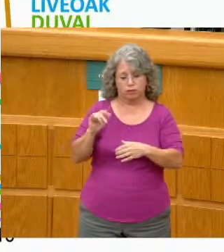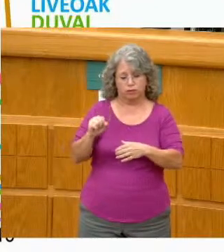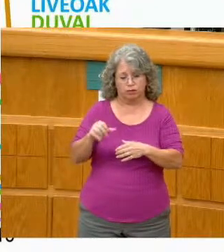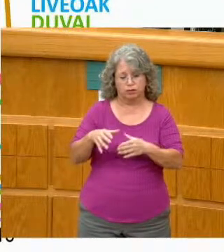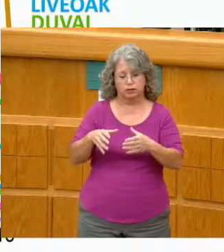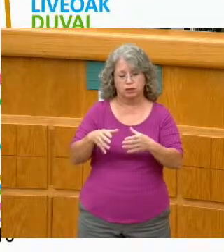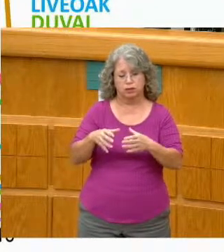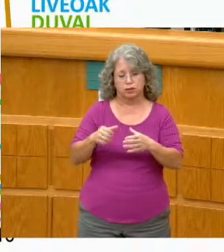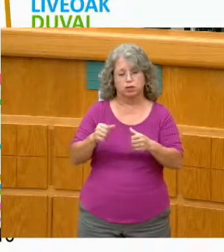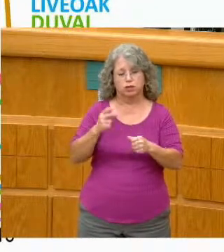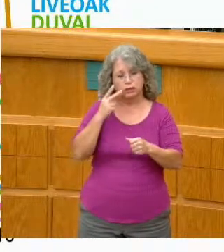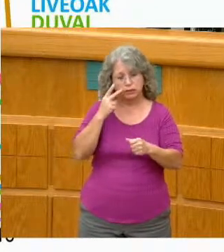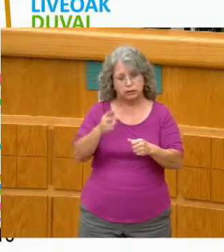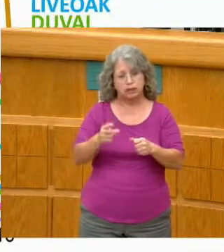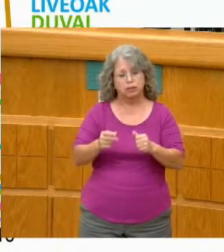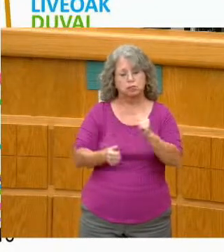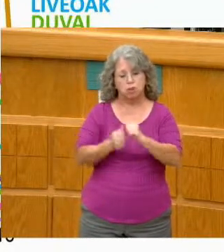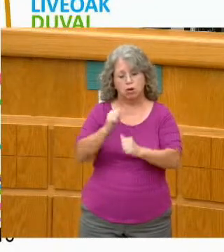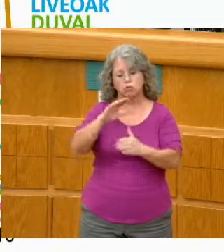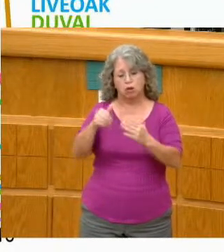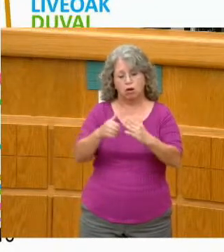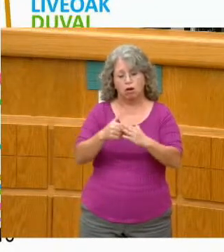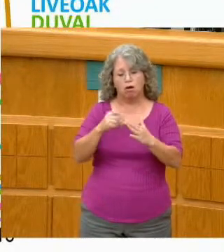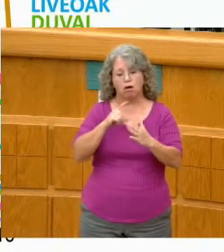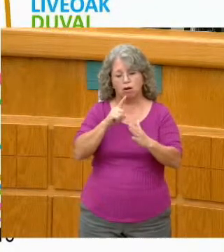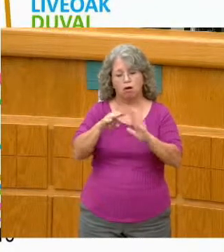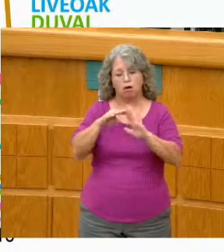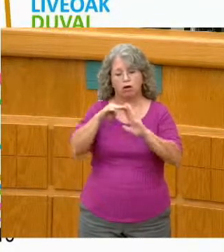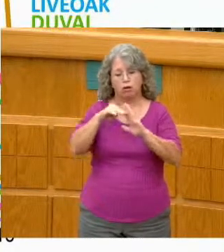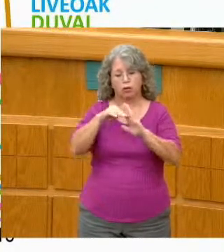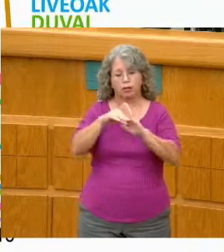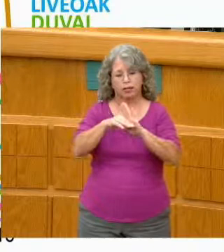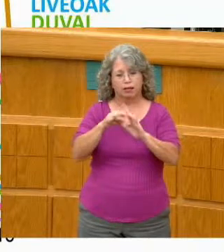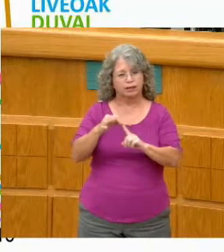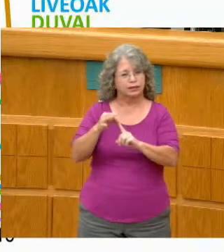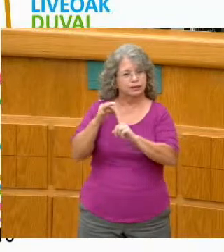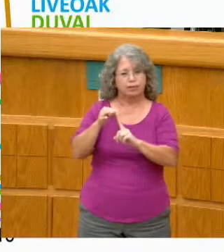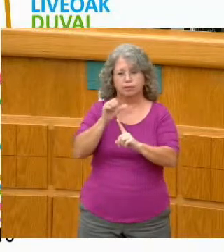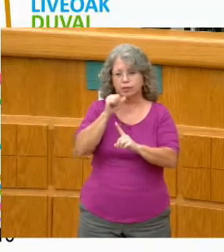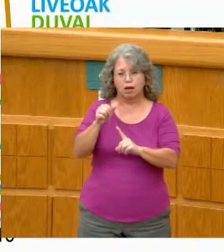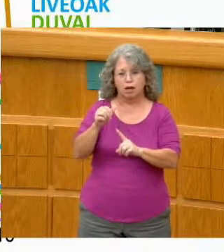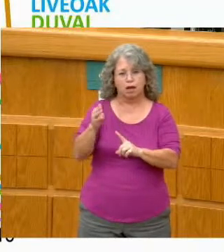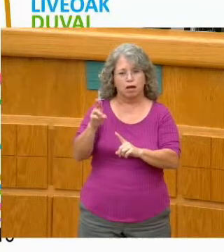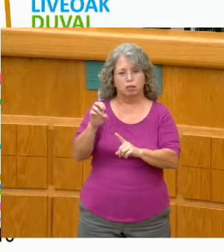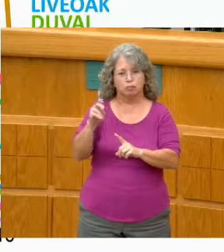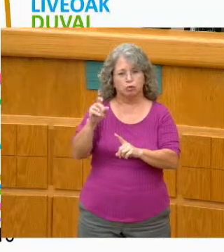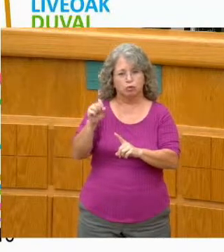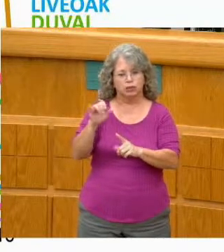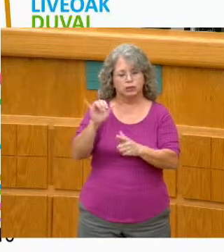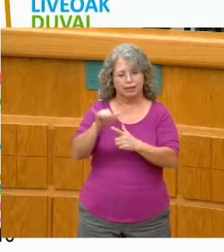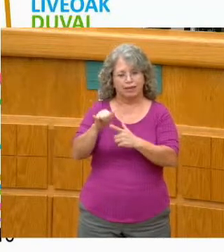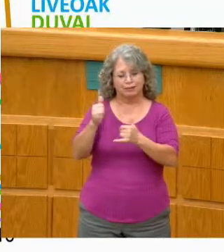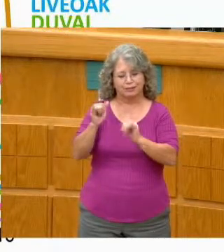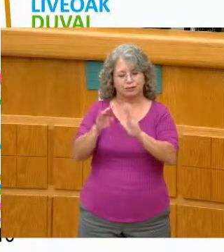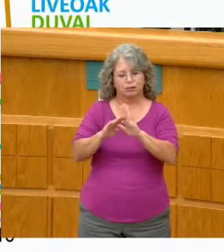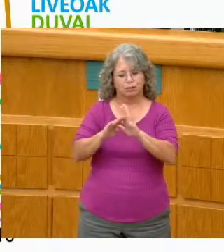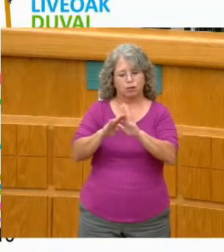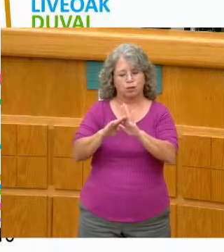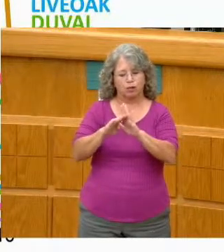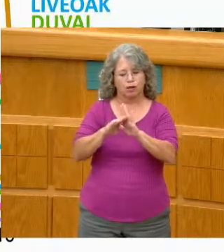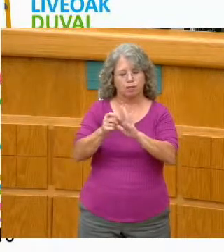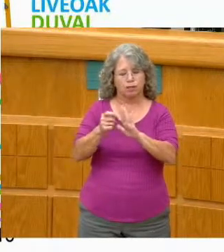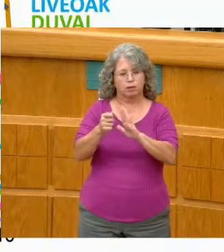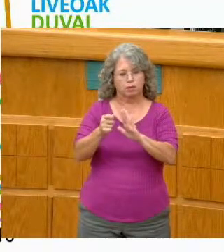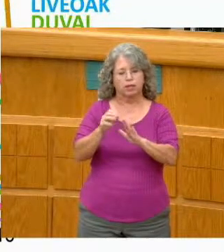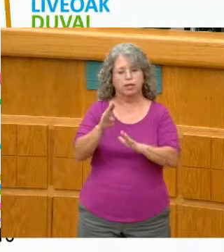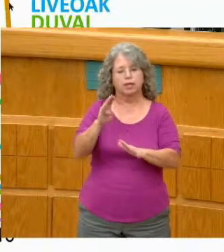not per capita, you can see that there's generally a downwards trend everywhere except for Brooks for the most part. Brooks is trending